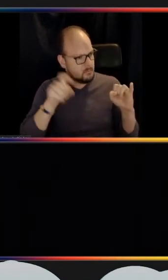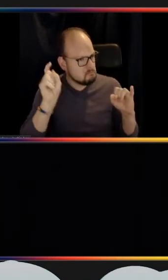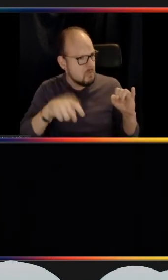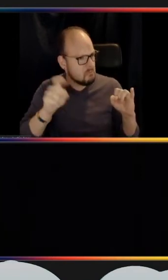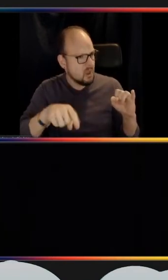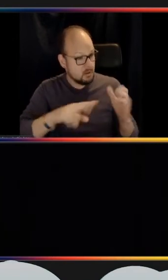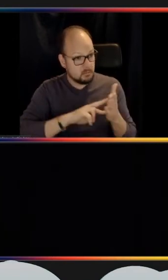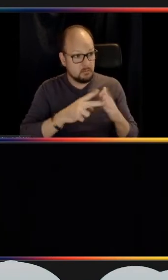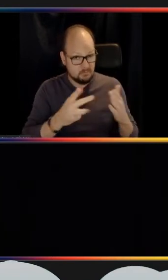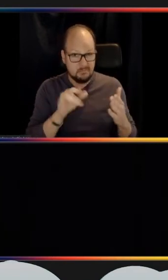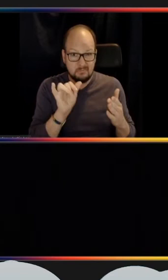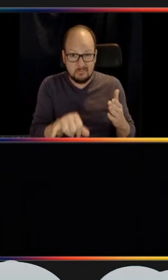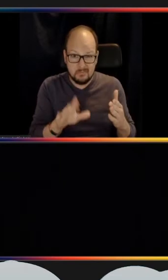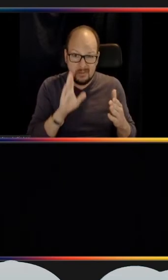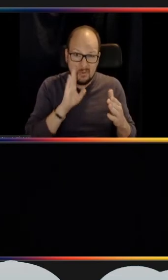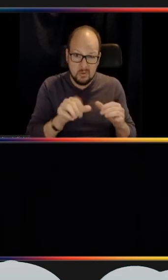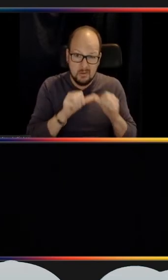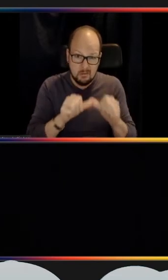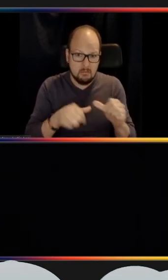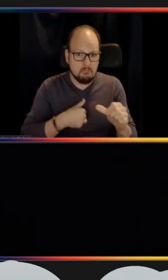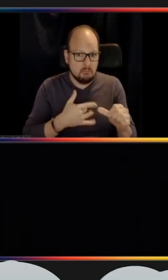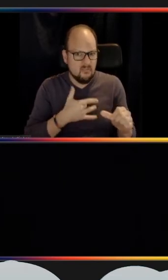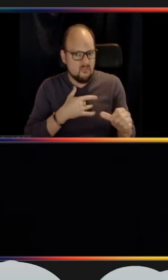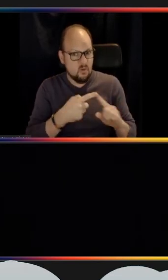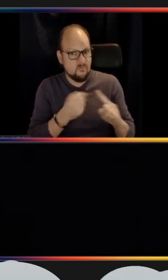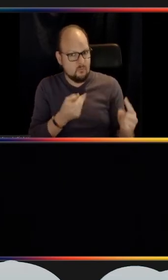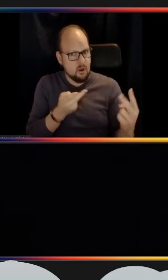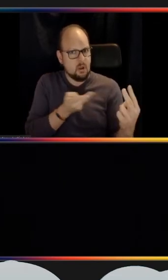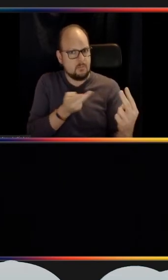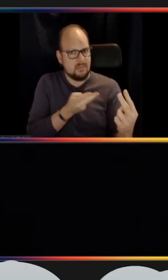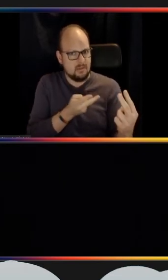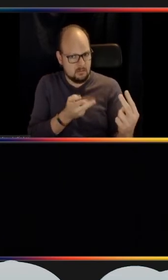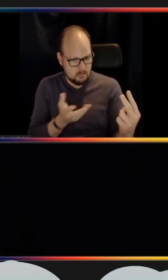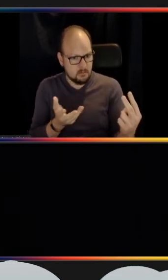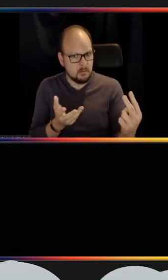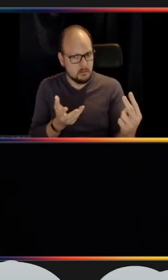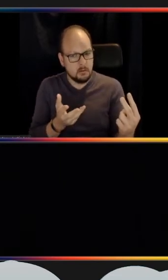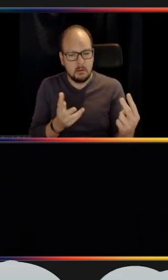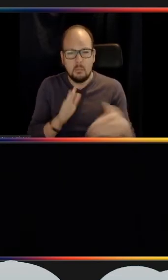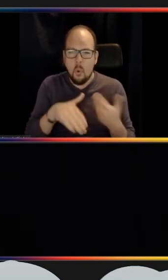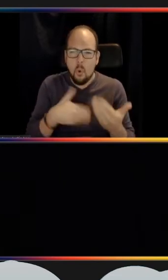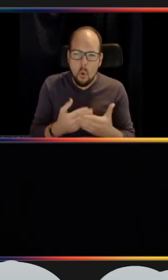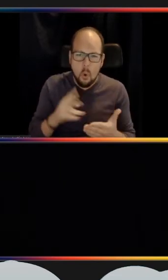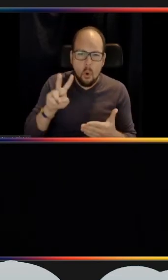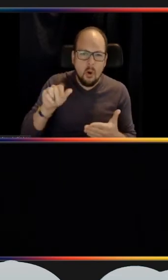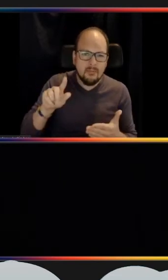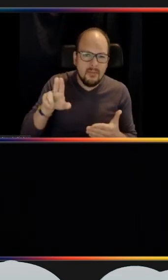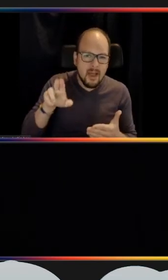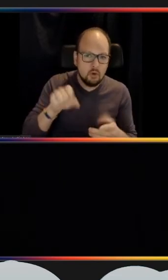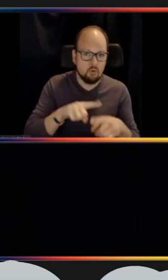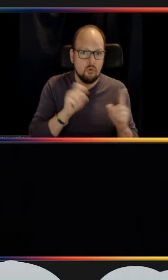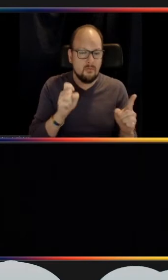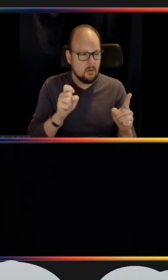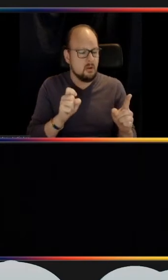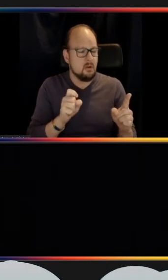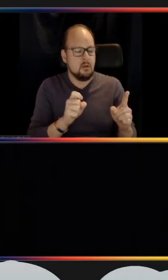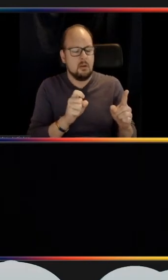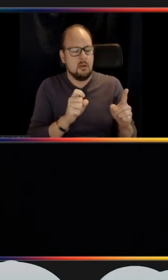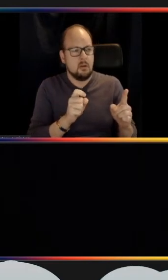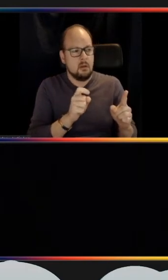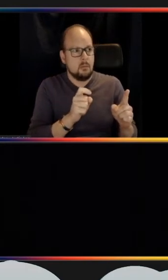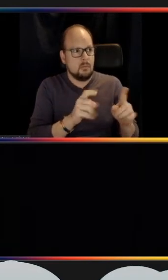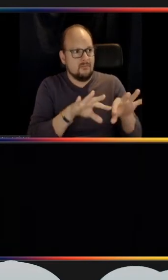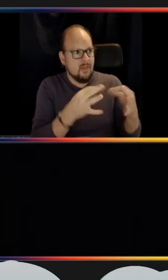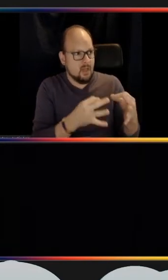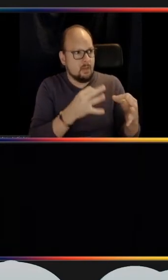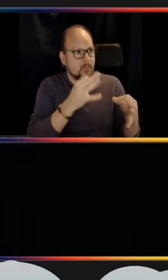that is where that comes from. And it's so interesting that the values instilled in her by her elders are kind of what